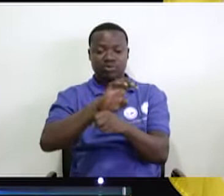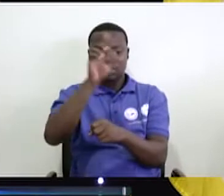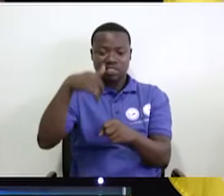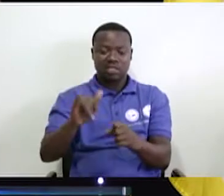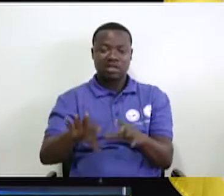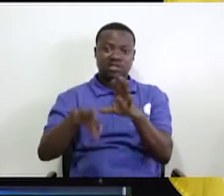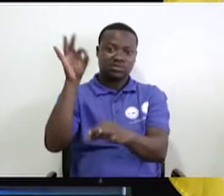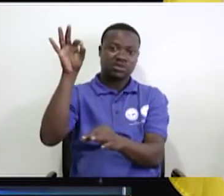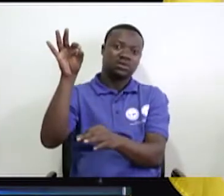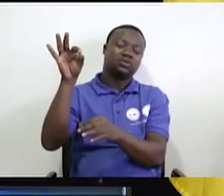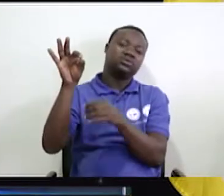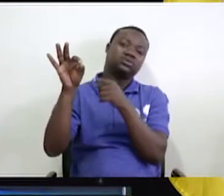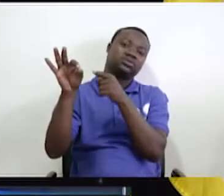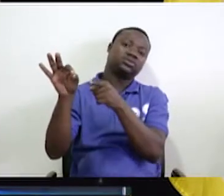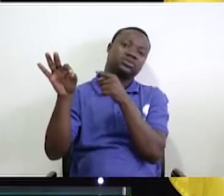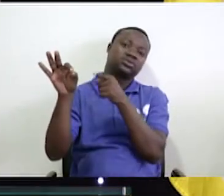spirit